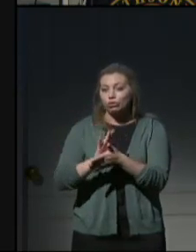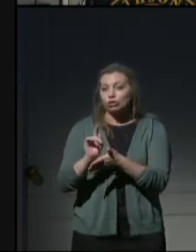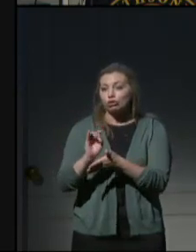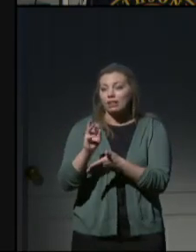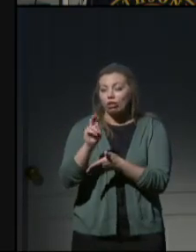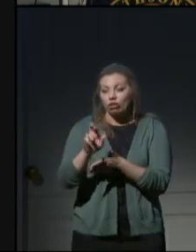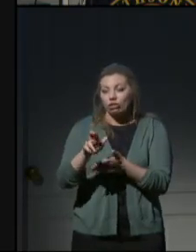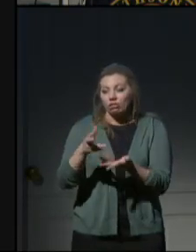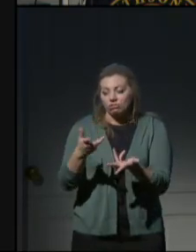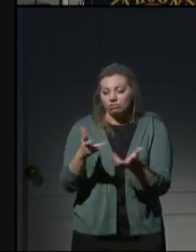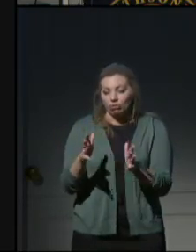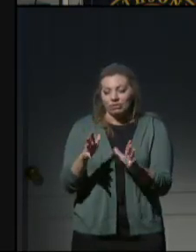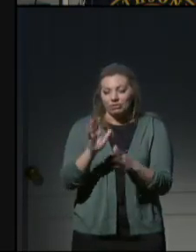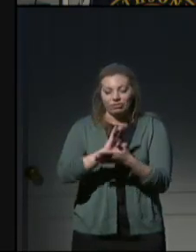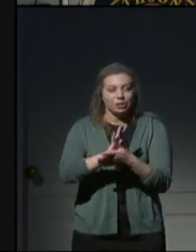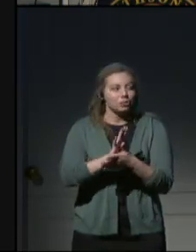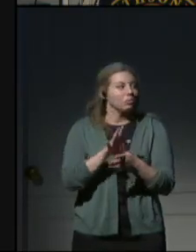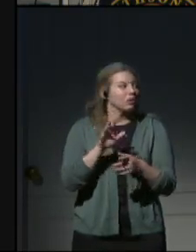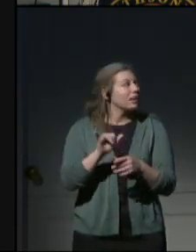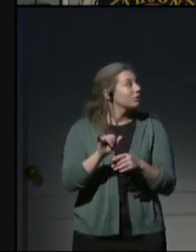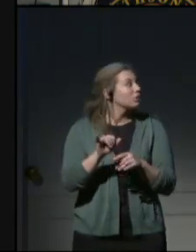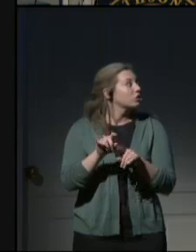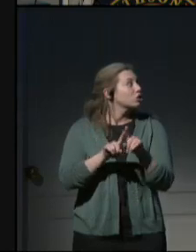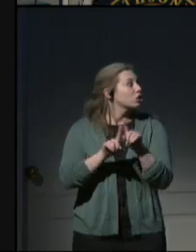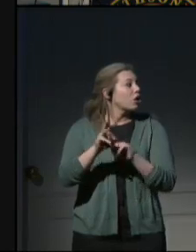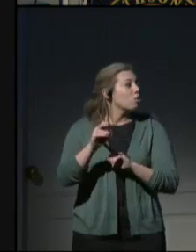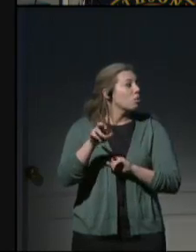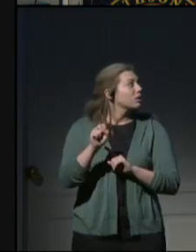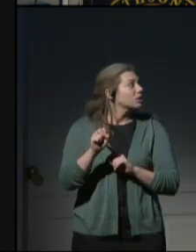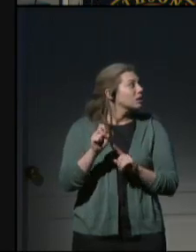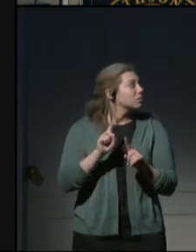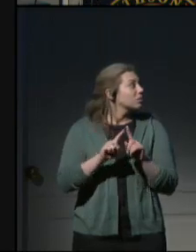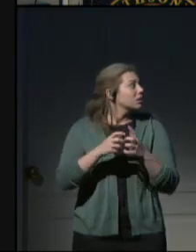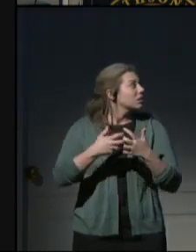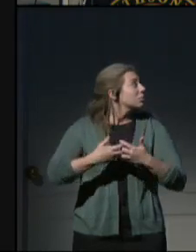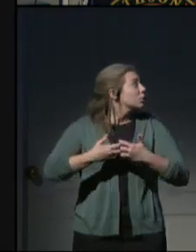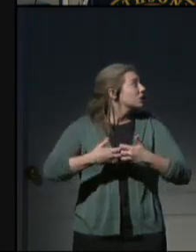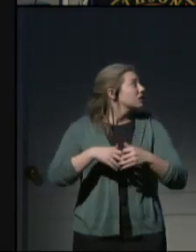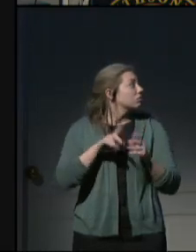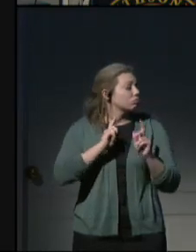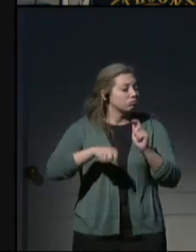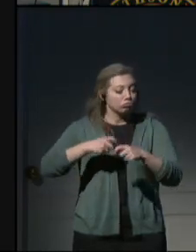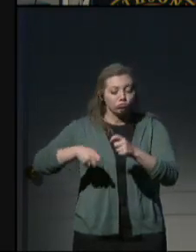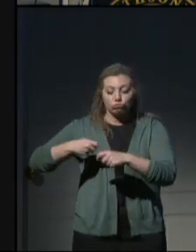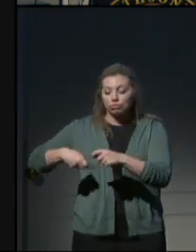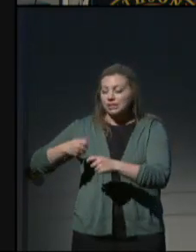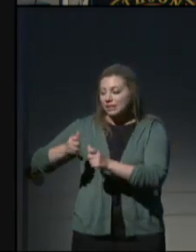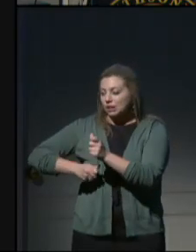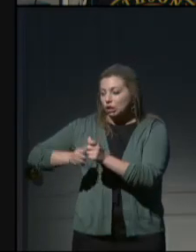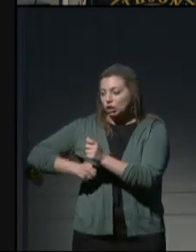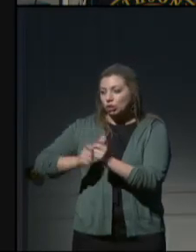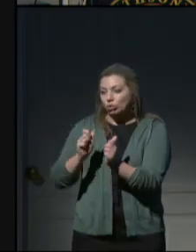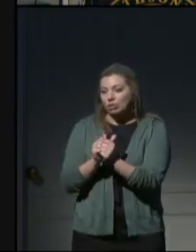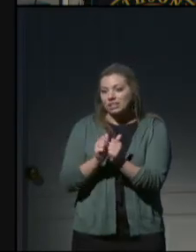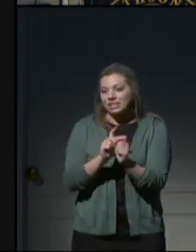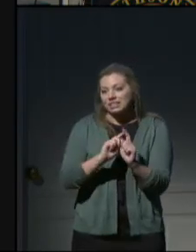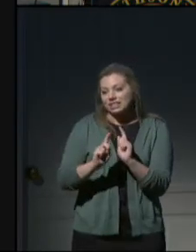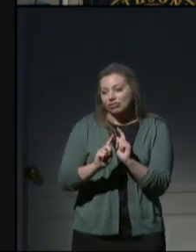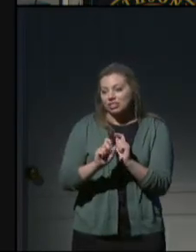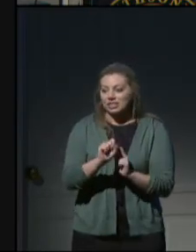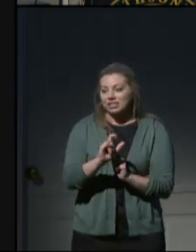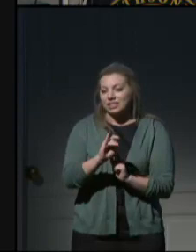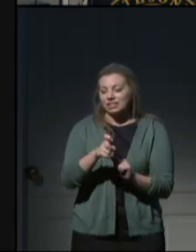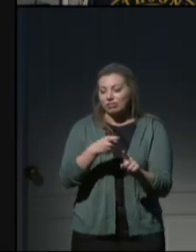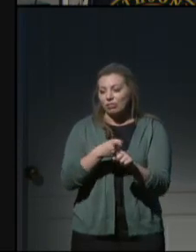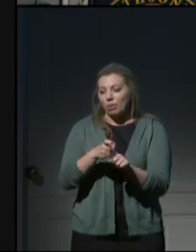trailer, an existing film, in this case it's a Star Wars trailer, and my machine is replacing every scene in that with some other scene